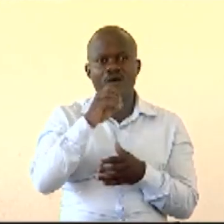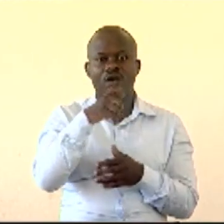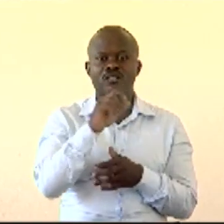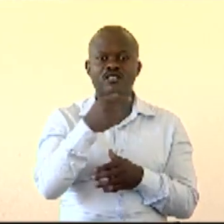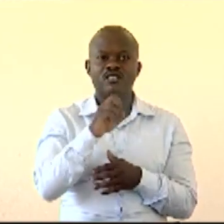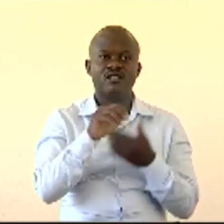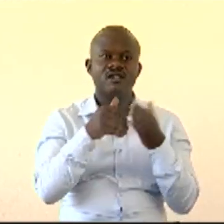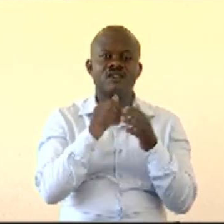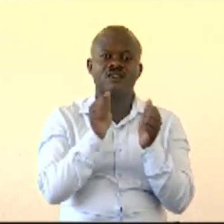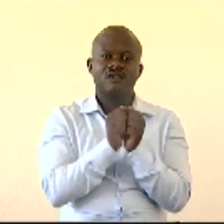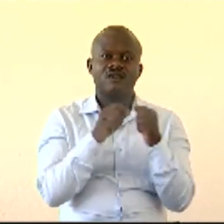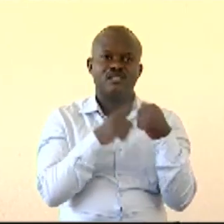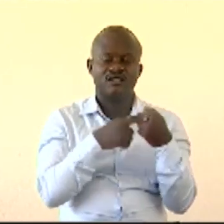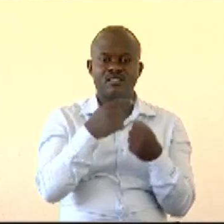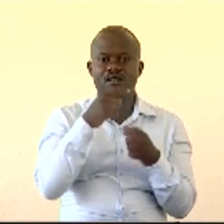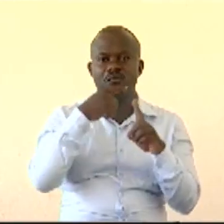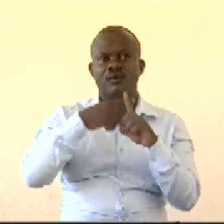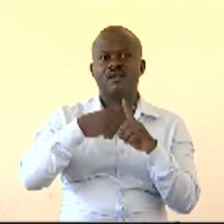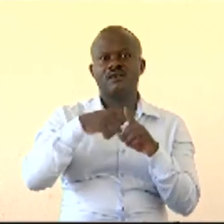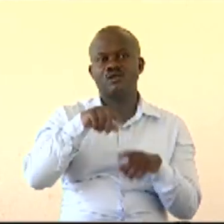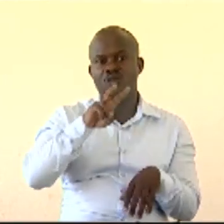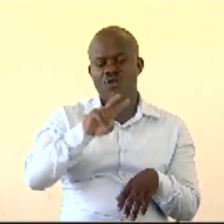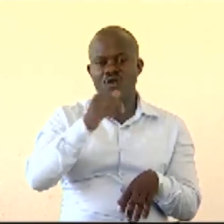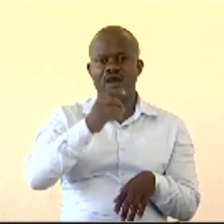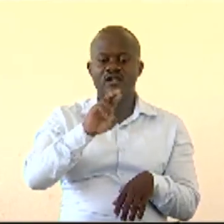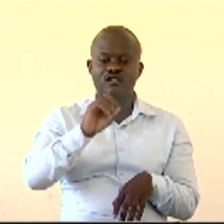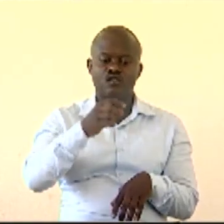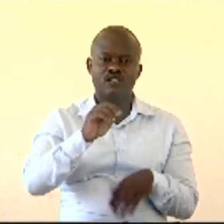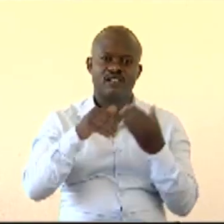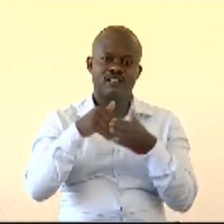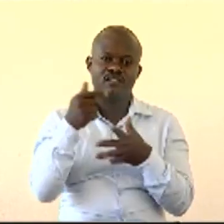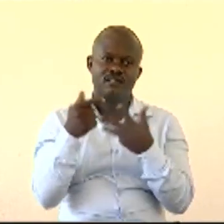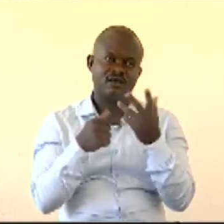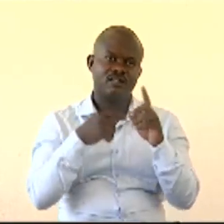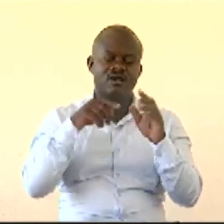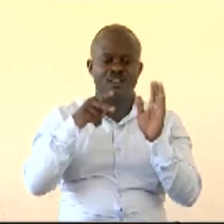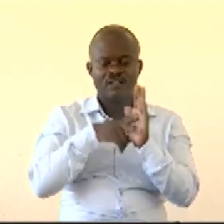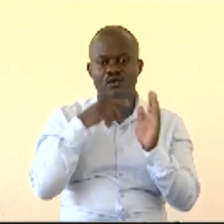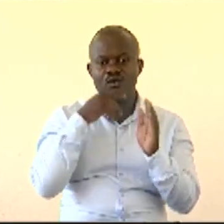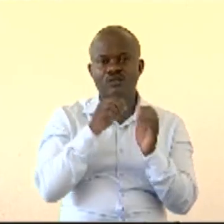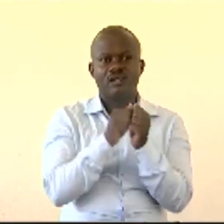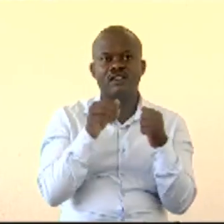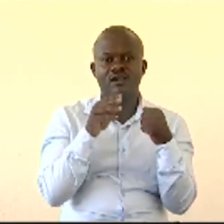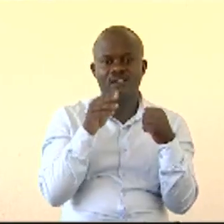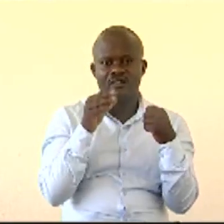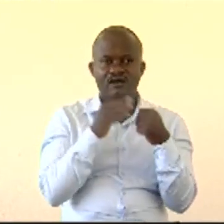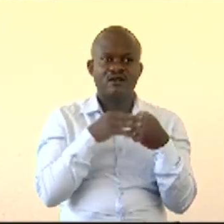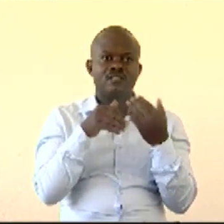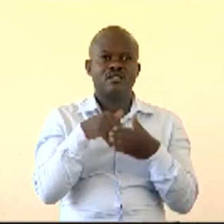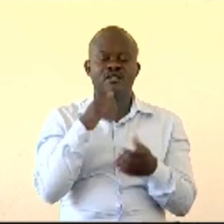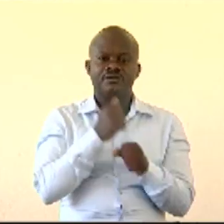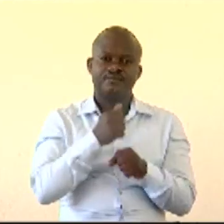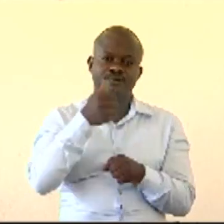is 16 plus 2 for hydrogen, and that is equal to 18. So here we have produced